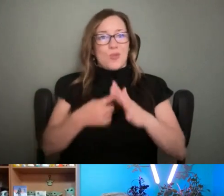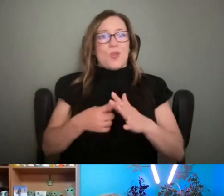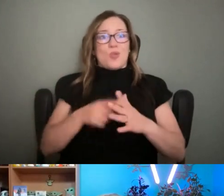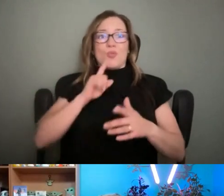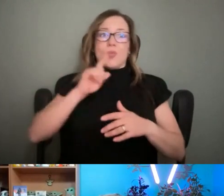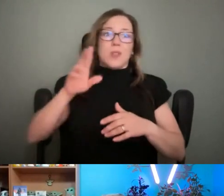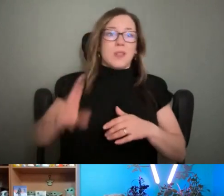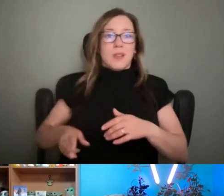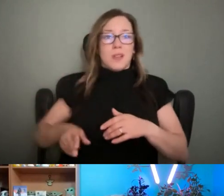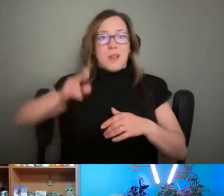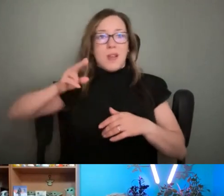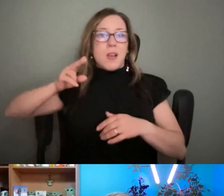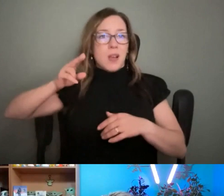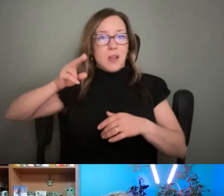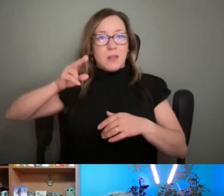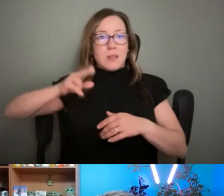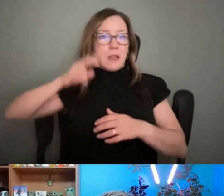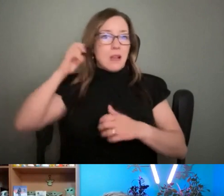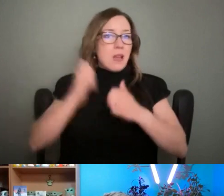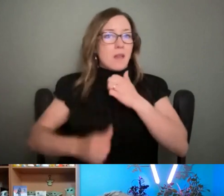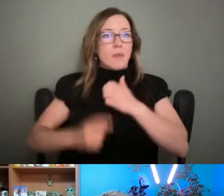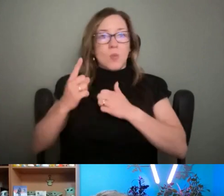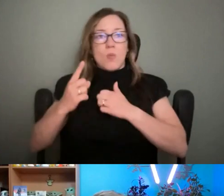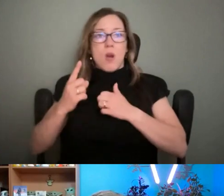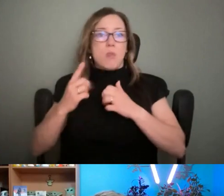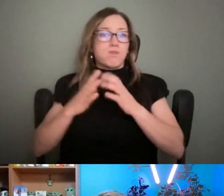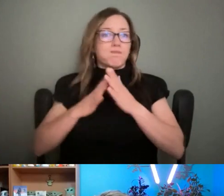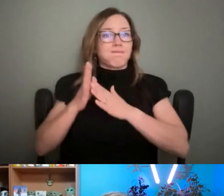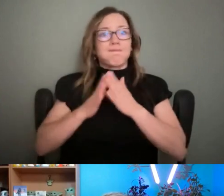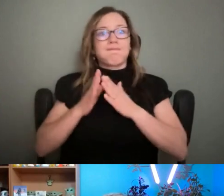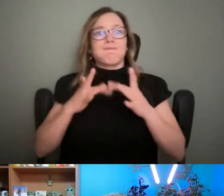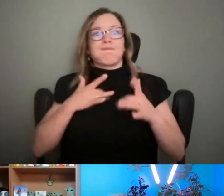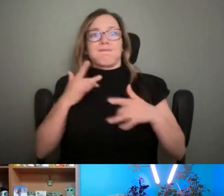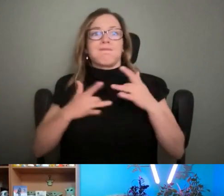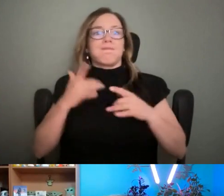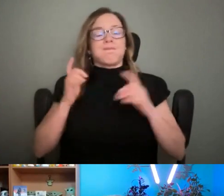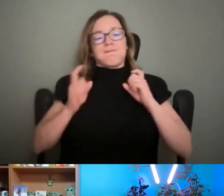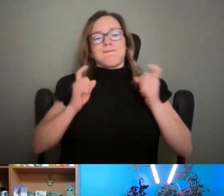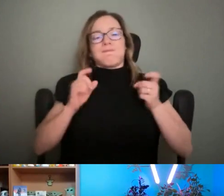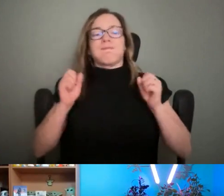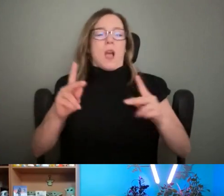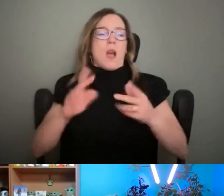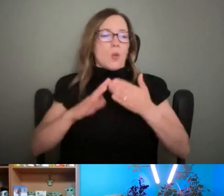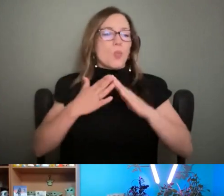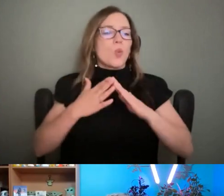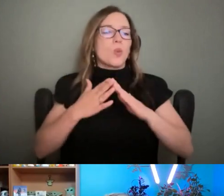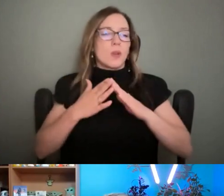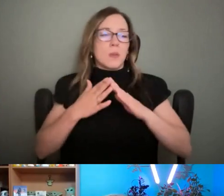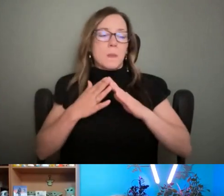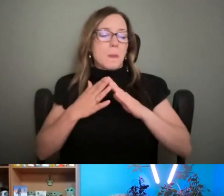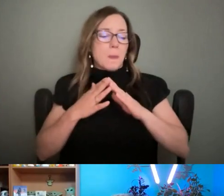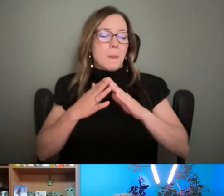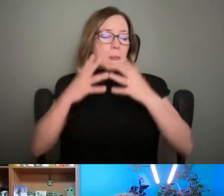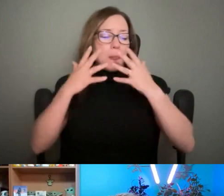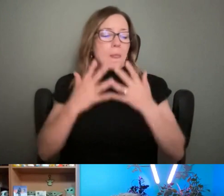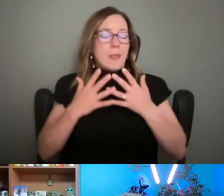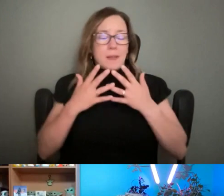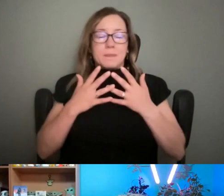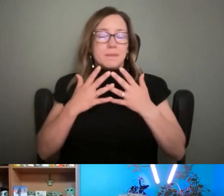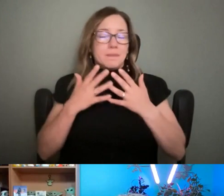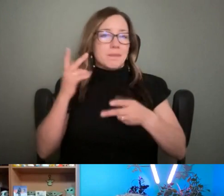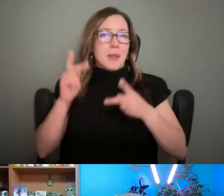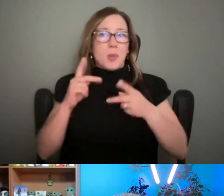high. Everybody was so eager to give back to their community, and a lot of people had been unfortunately furloughed